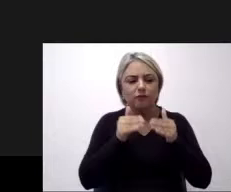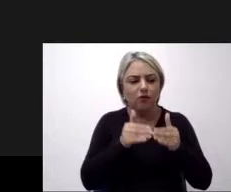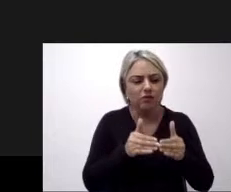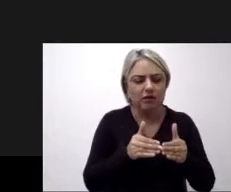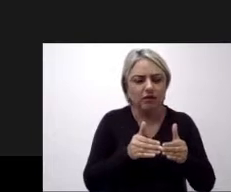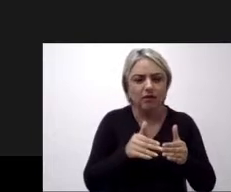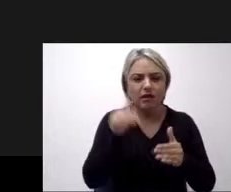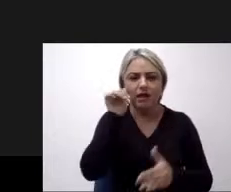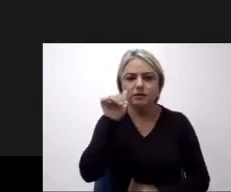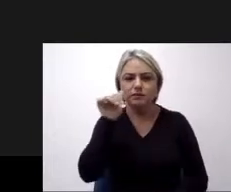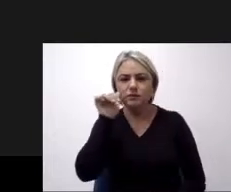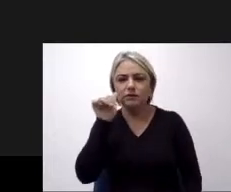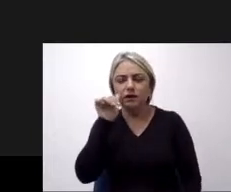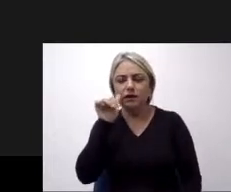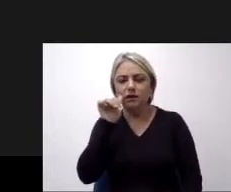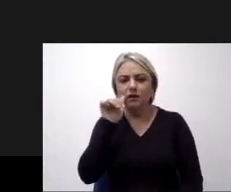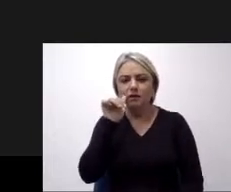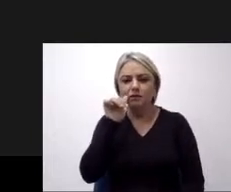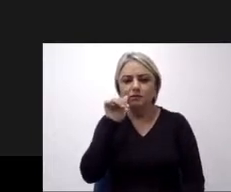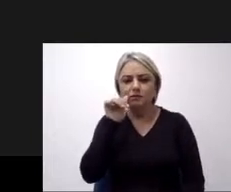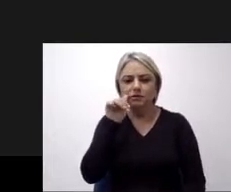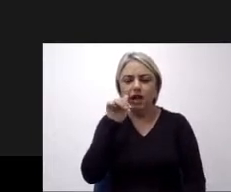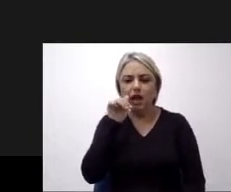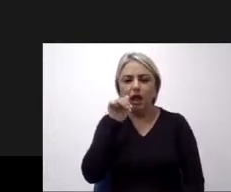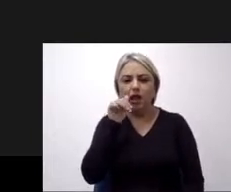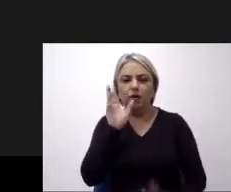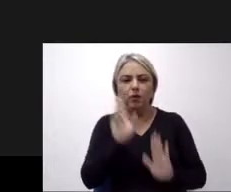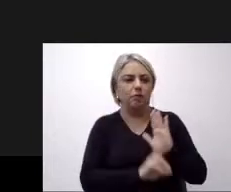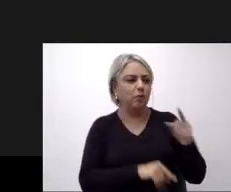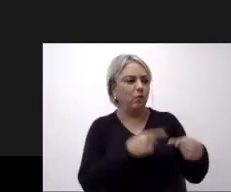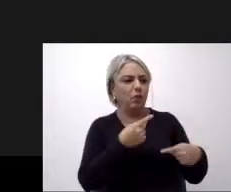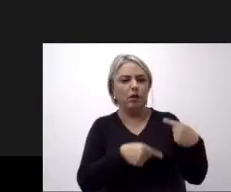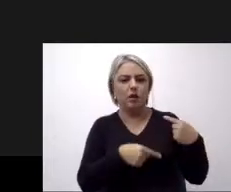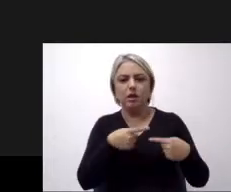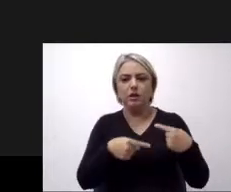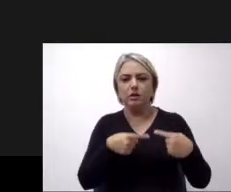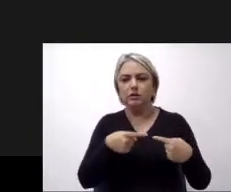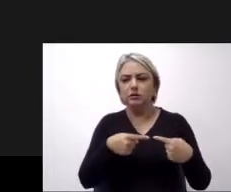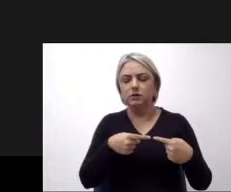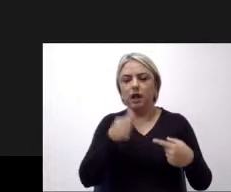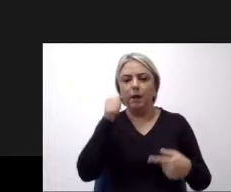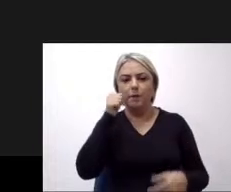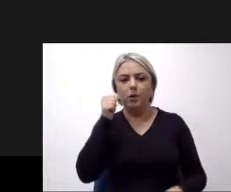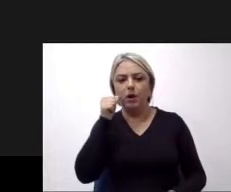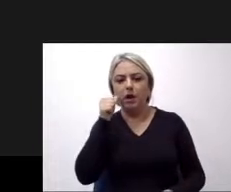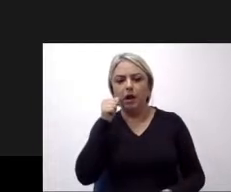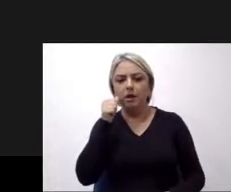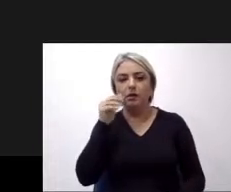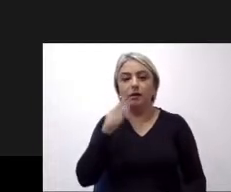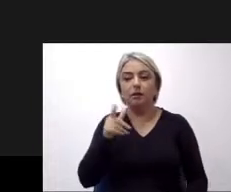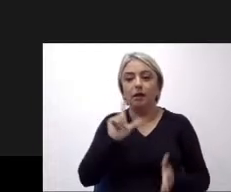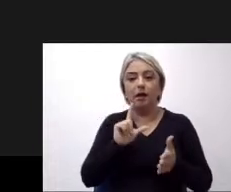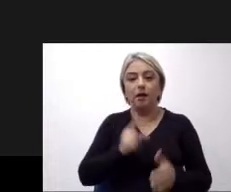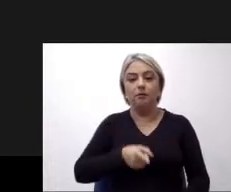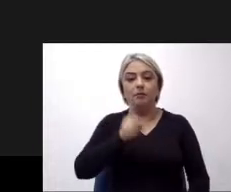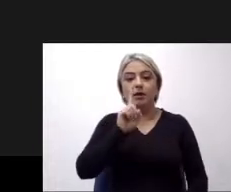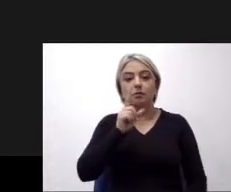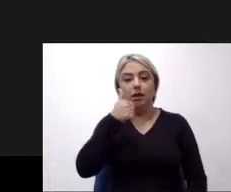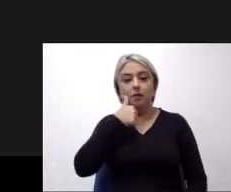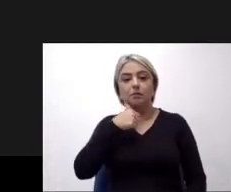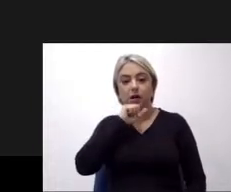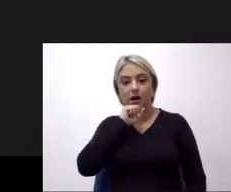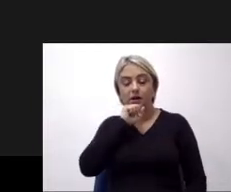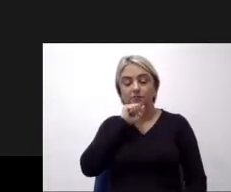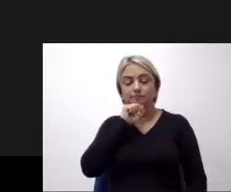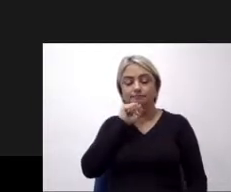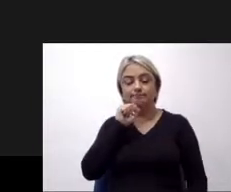Women were first considered above all as mothers, on which the future of the nation depended. Then women